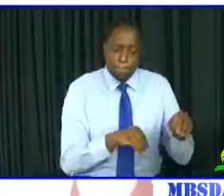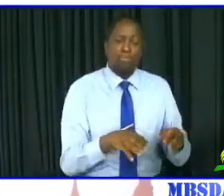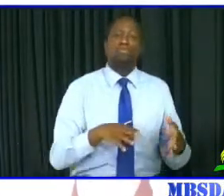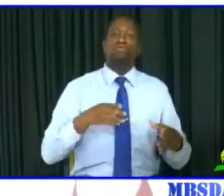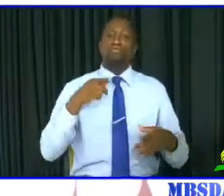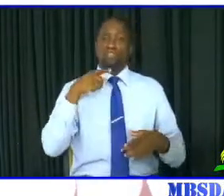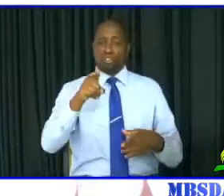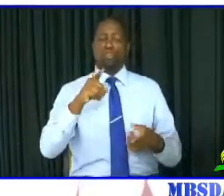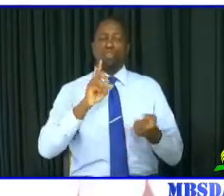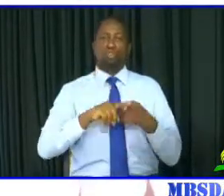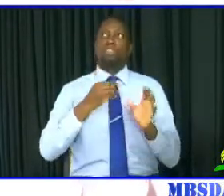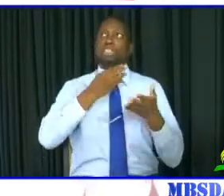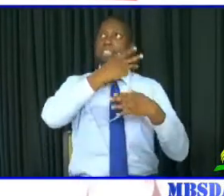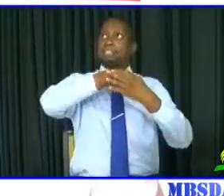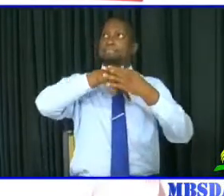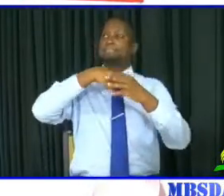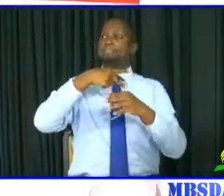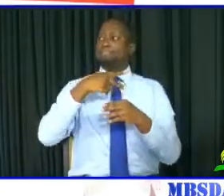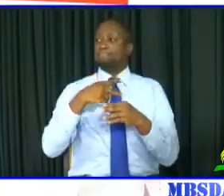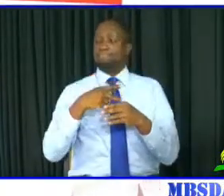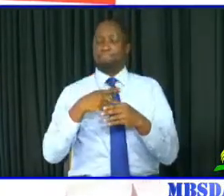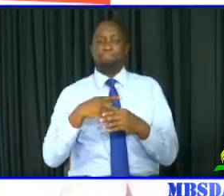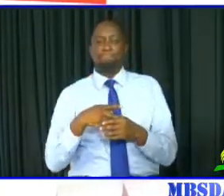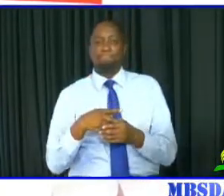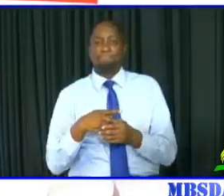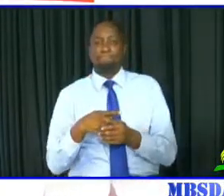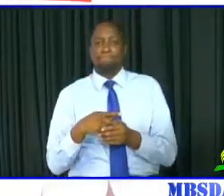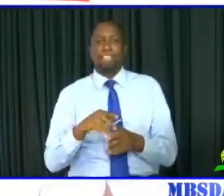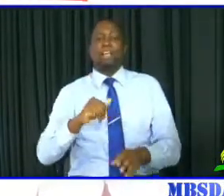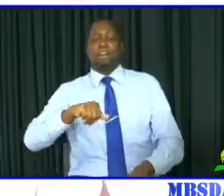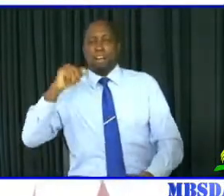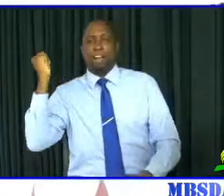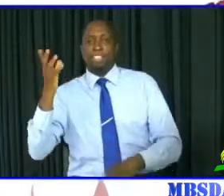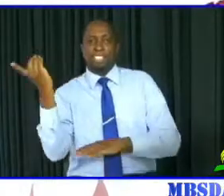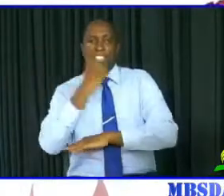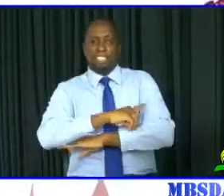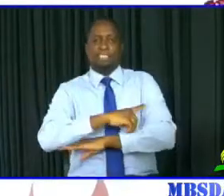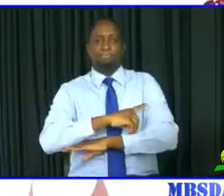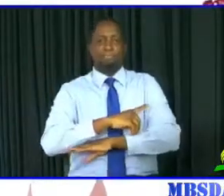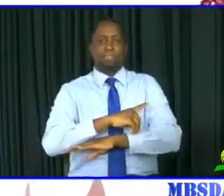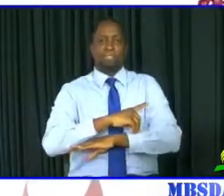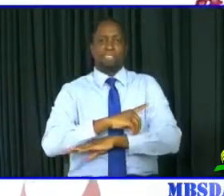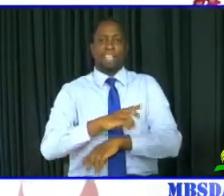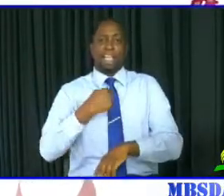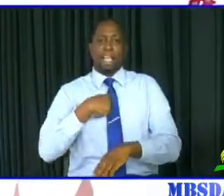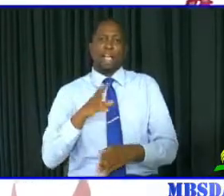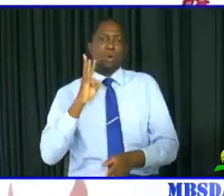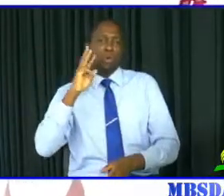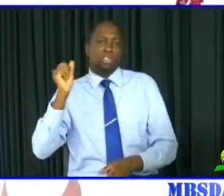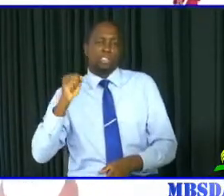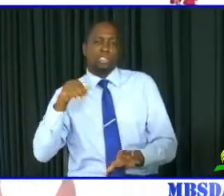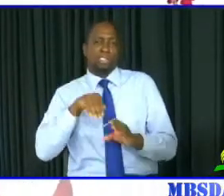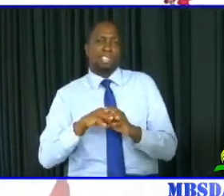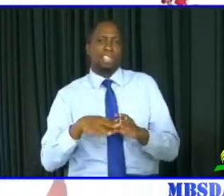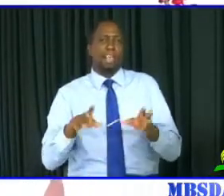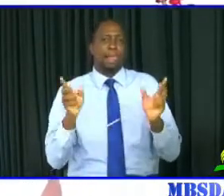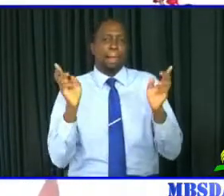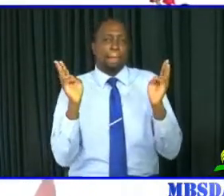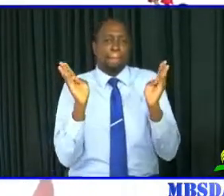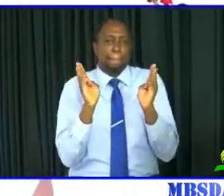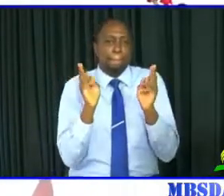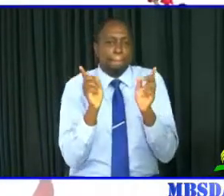And the other day, I was in a little meeting and I heard